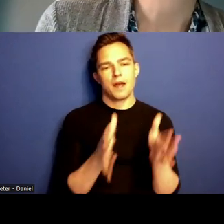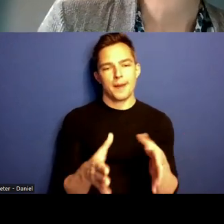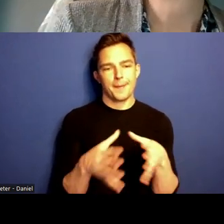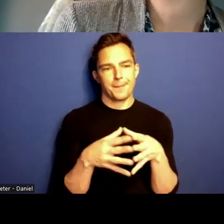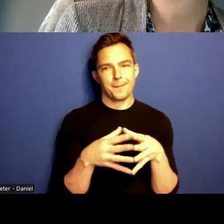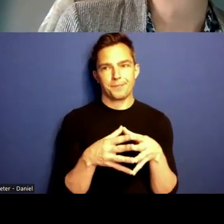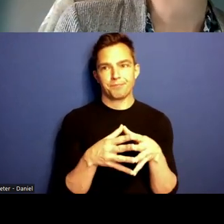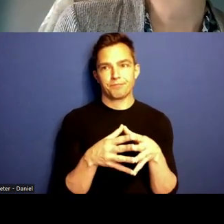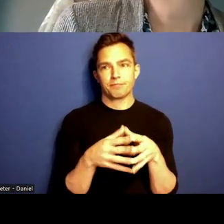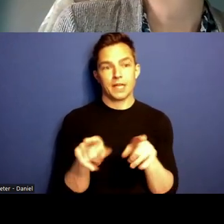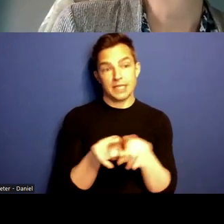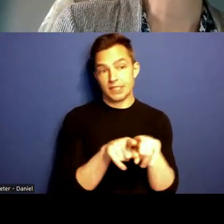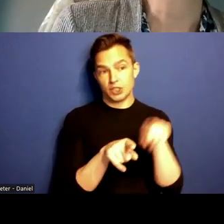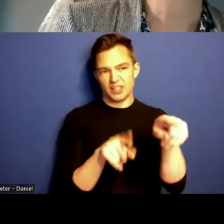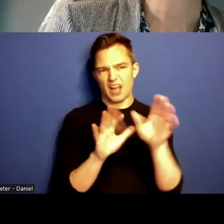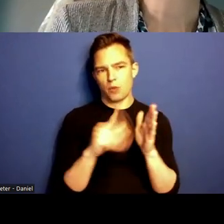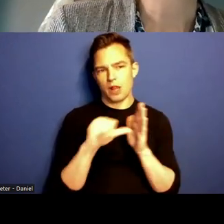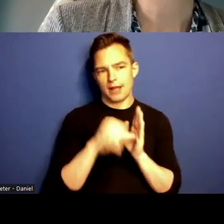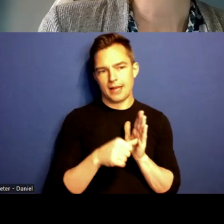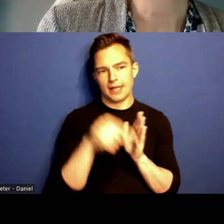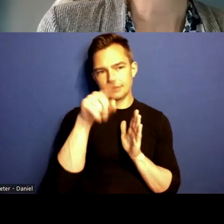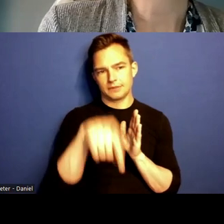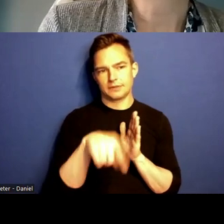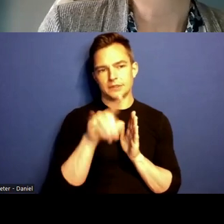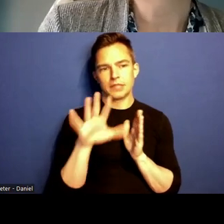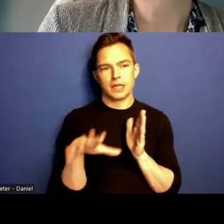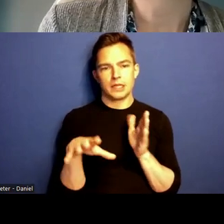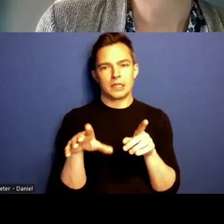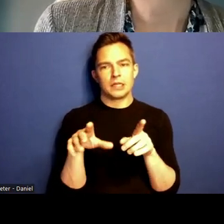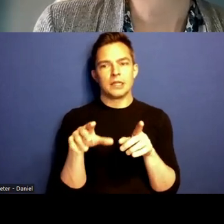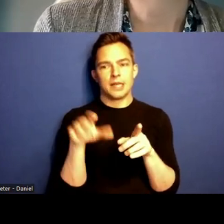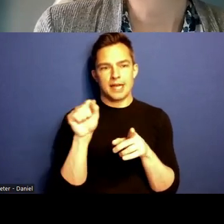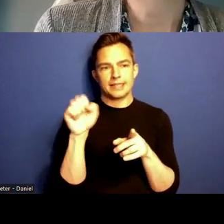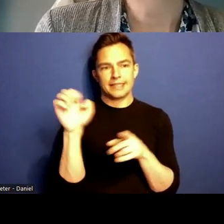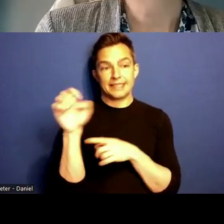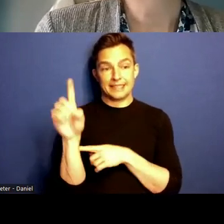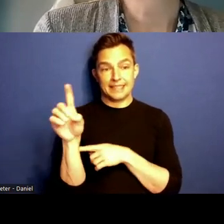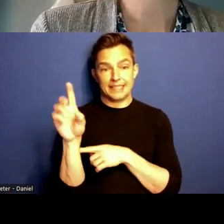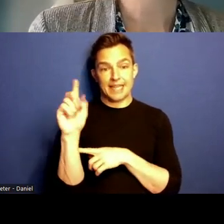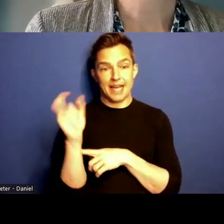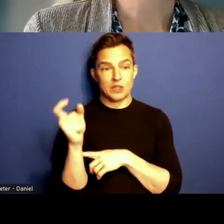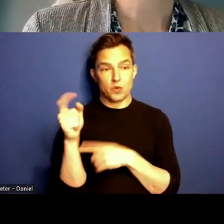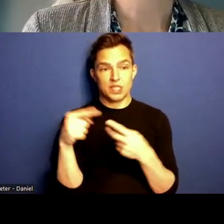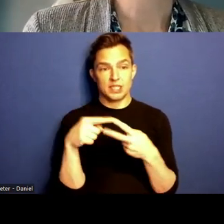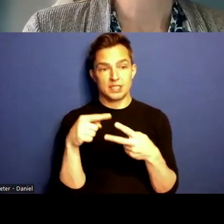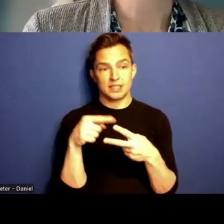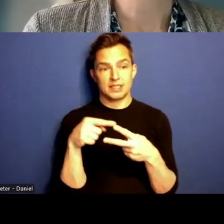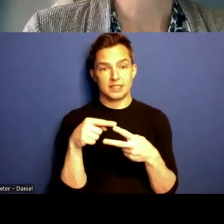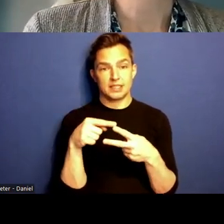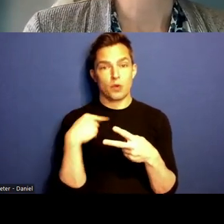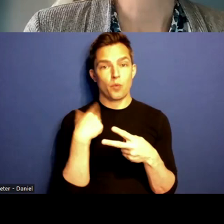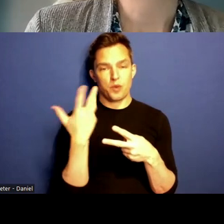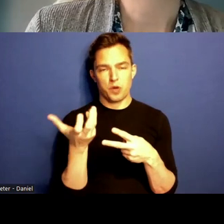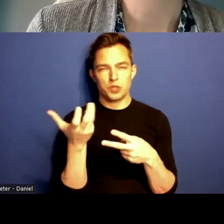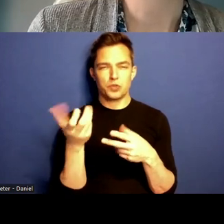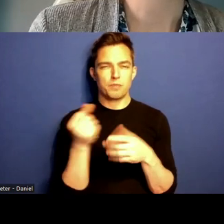In addition, I'll just highlight that in addition to the SED diagnosis that we wanted to